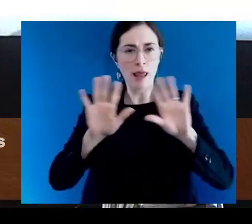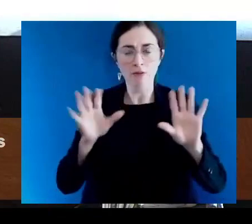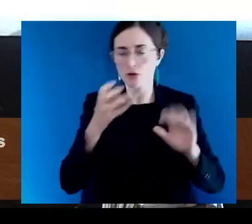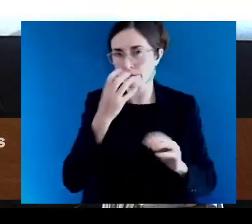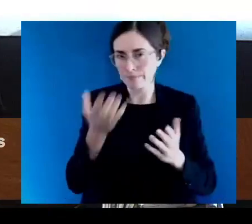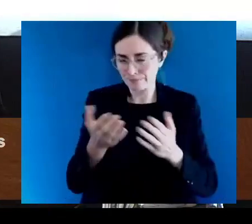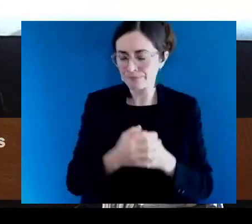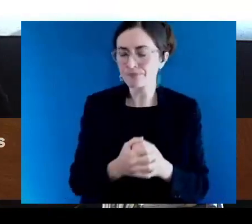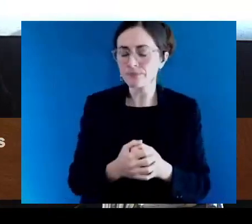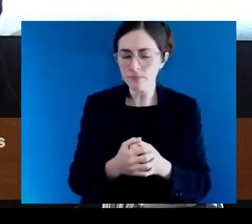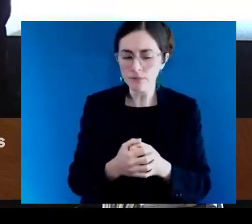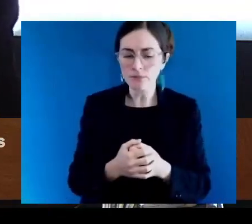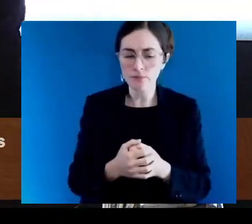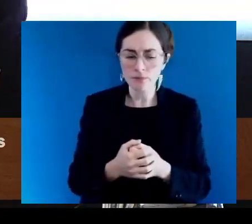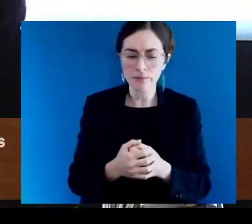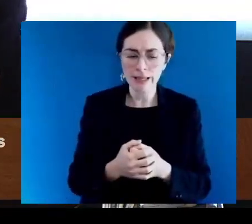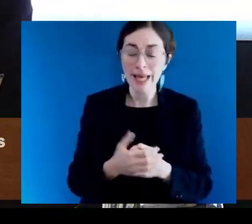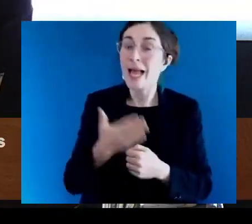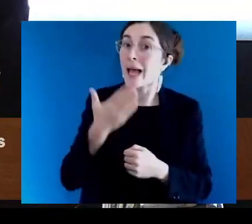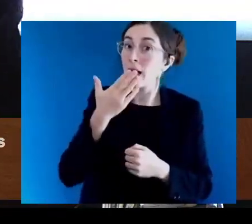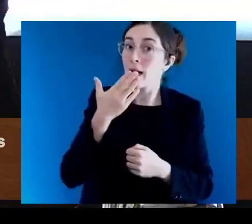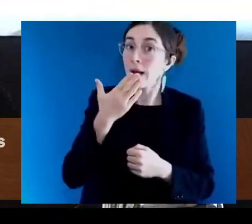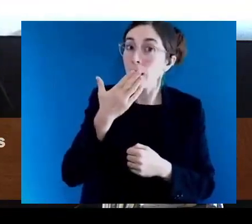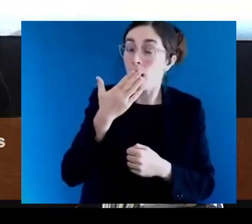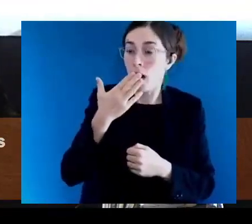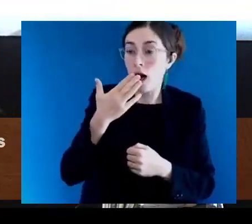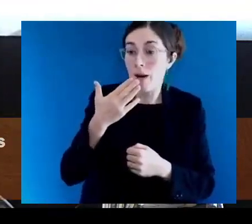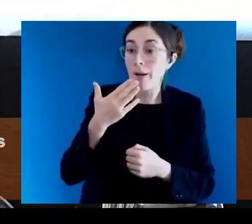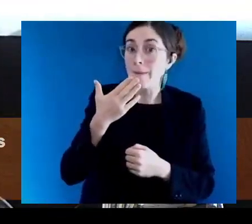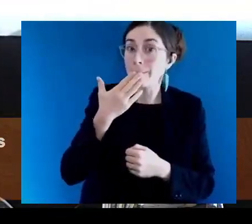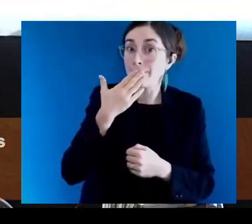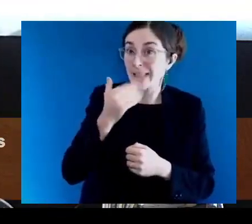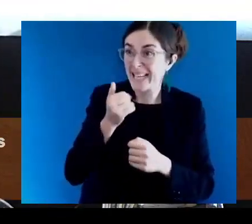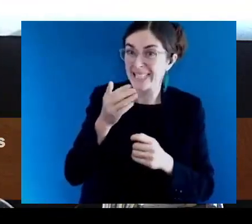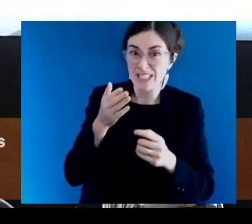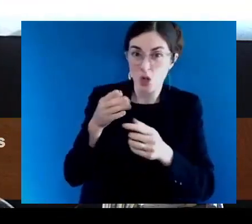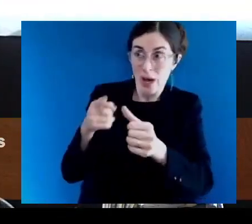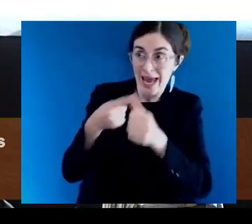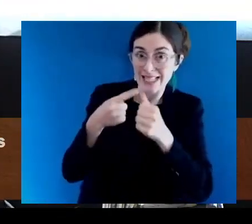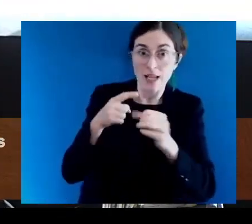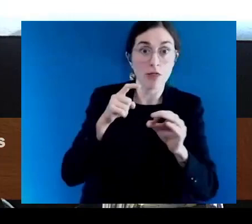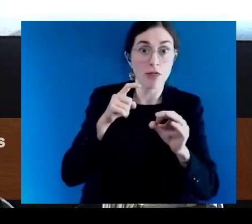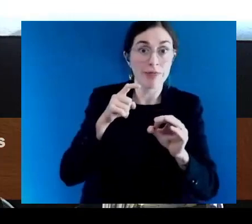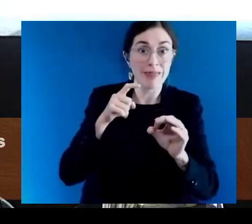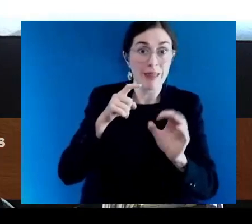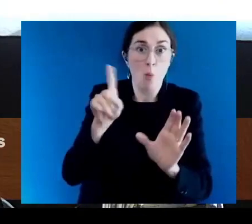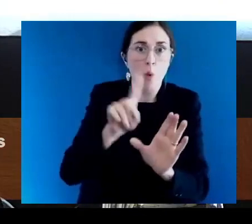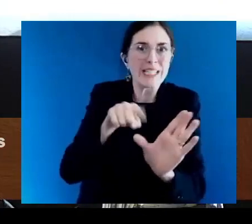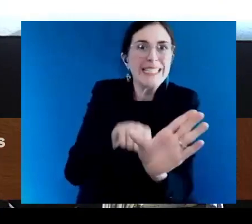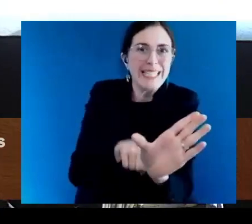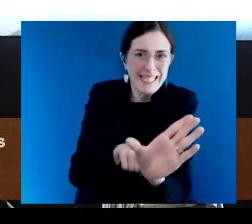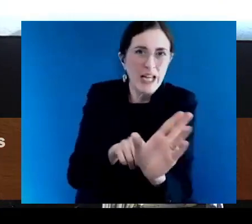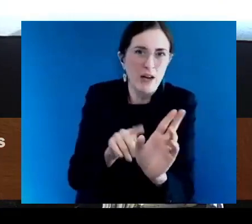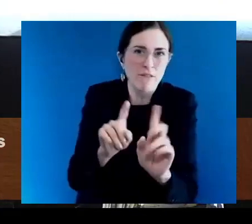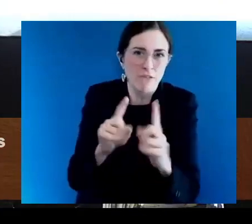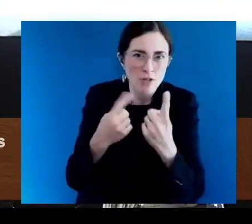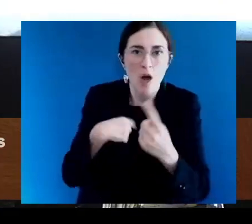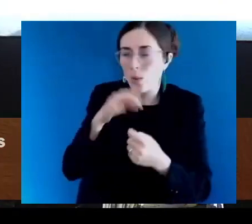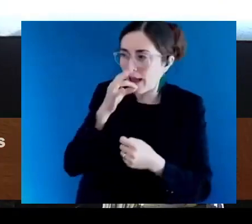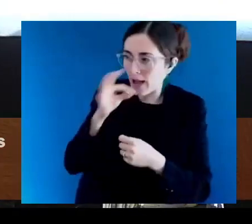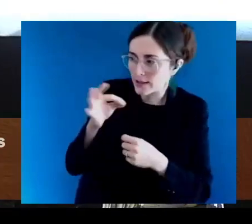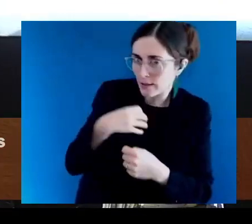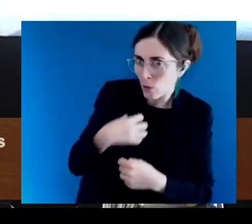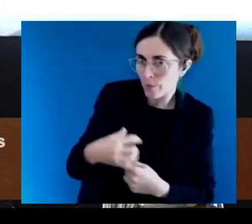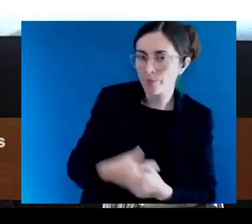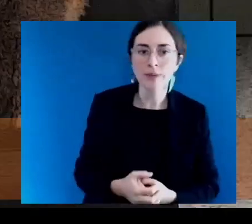a focused answer on the timing, because I've got other questions that lead that. So depends on the renewable, Commissioner.